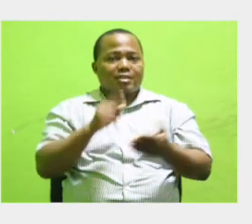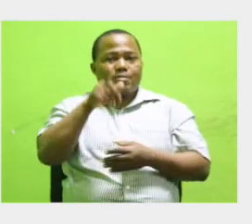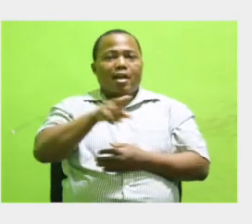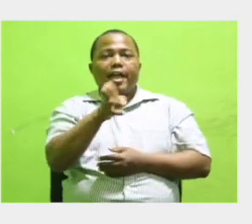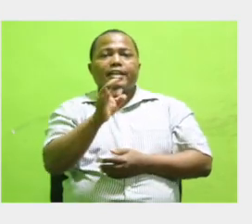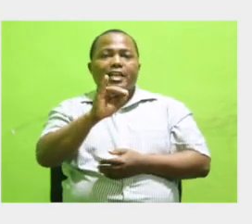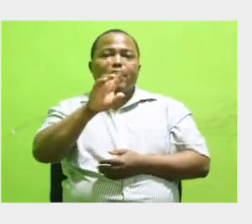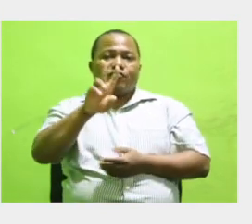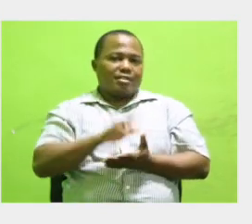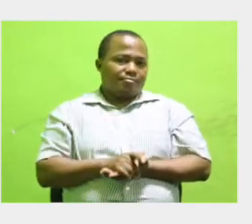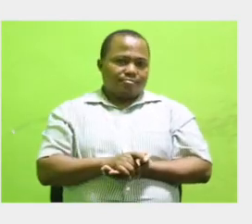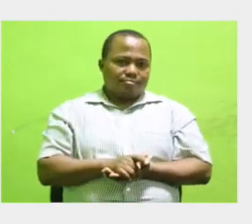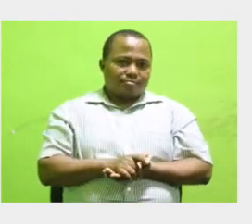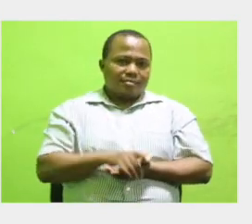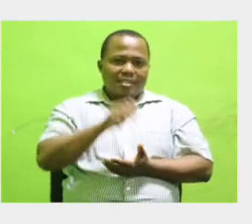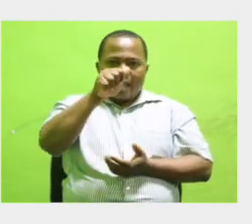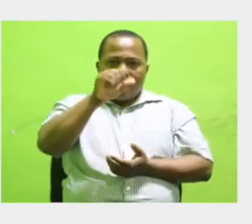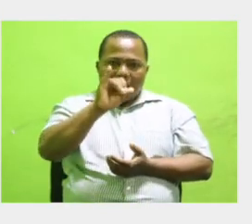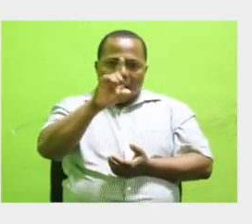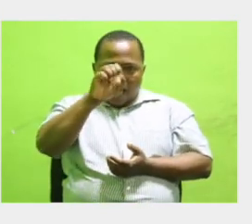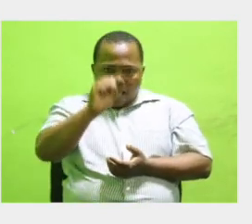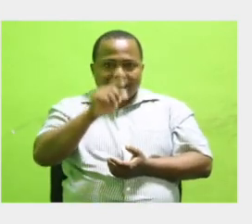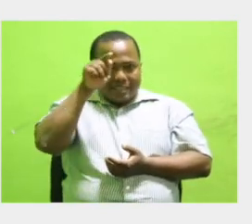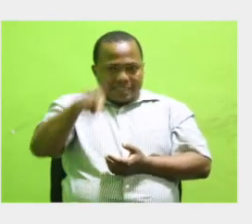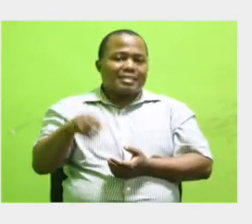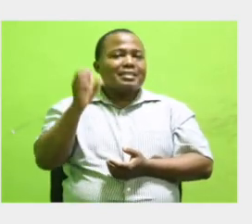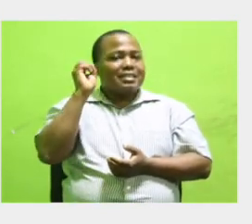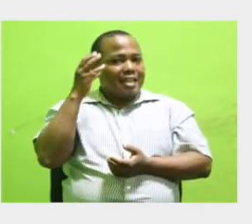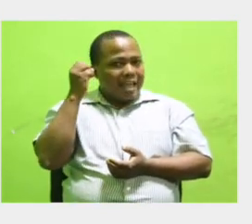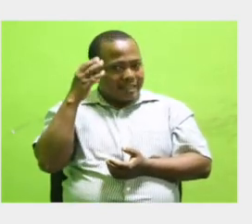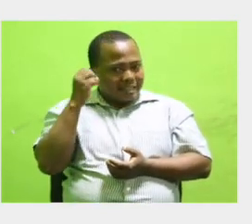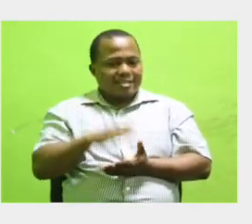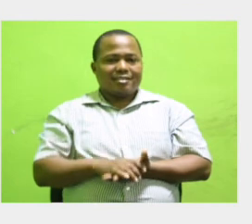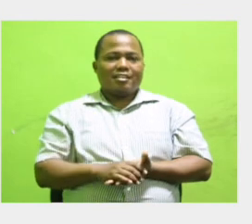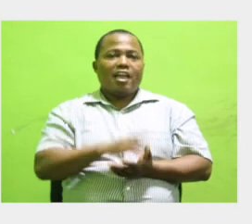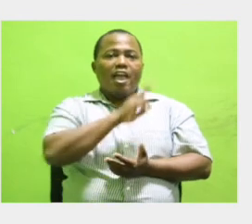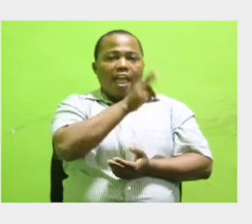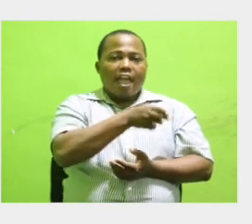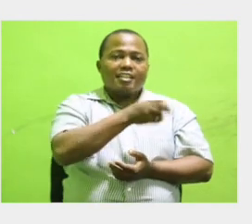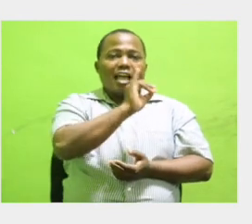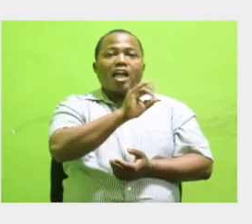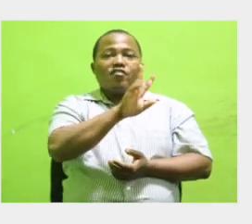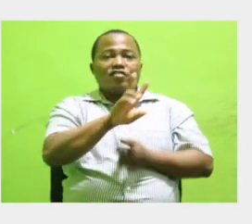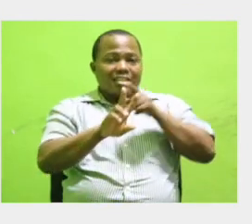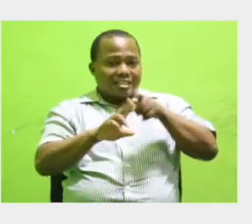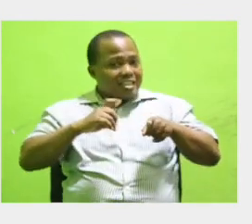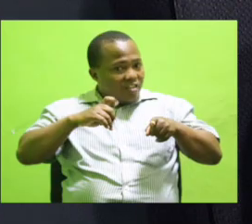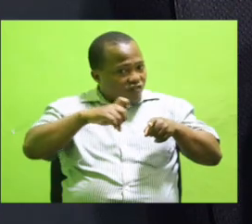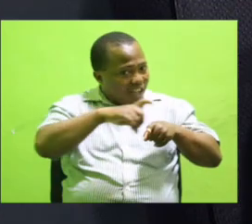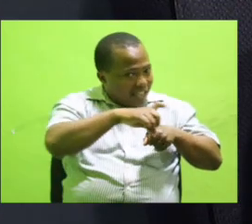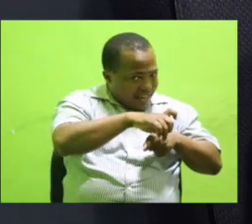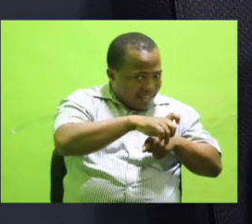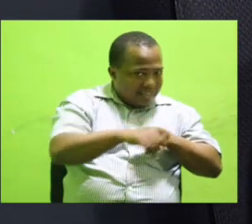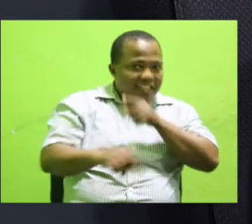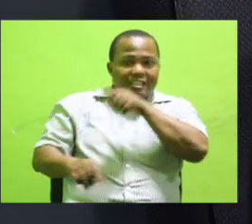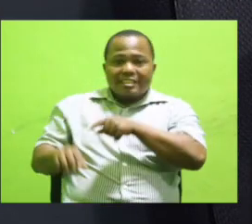sexual contact, and that they can be caused by microorganisms such as bacteria, viruses, and